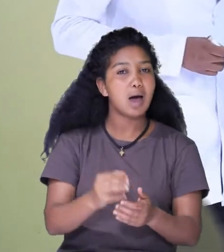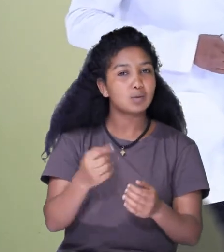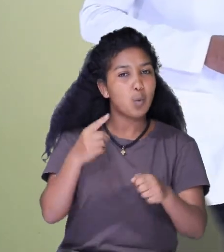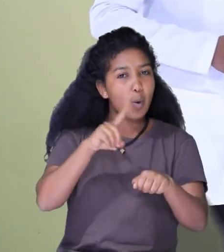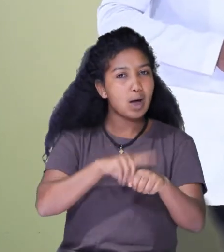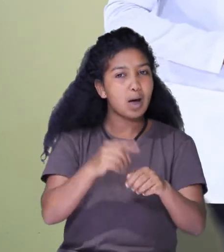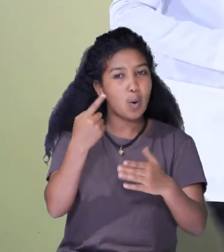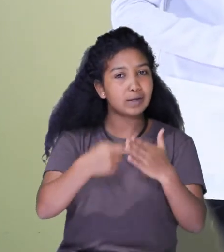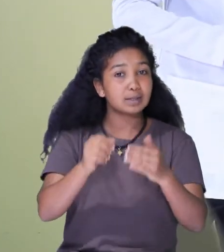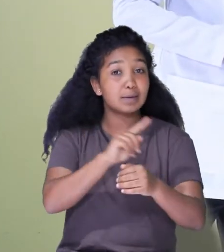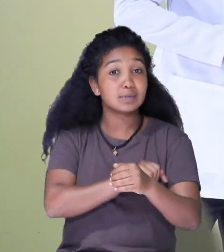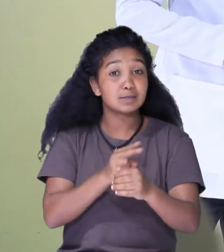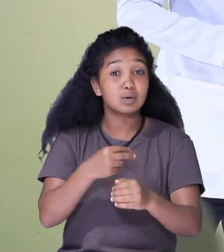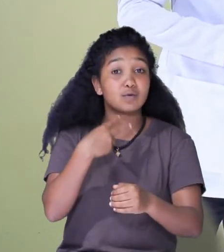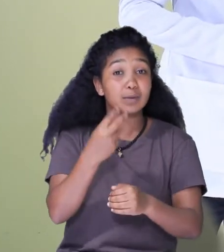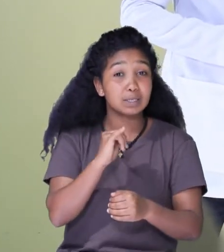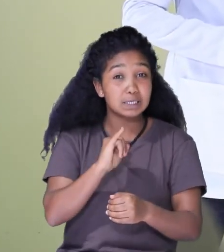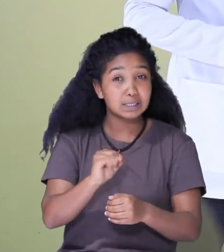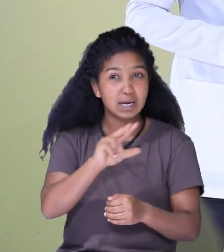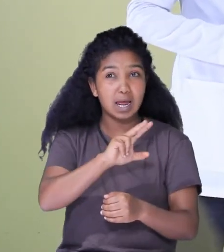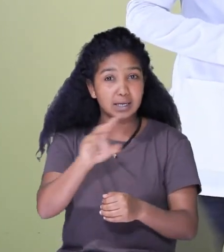what temperature the speed of sound is